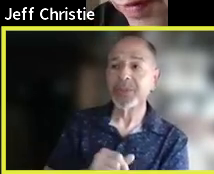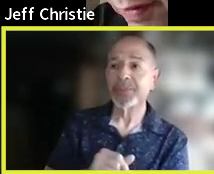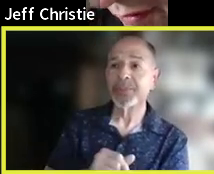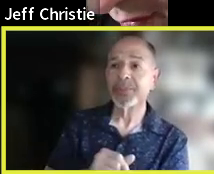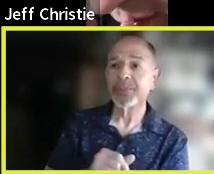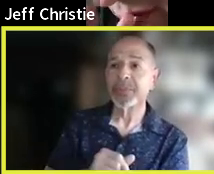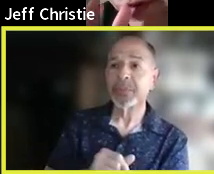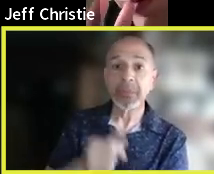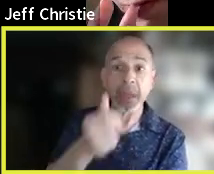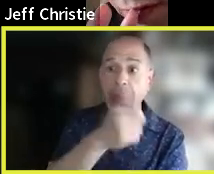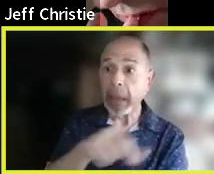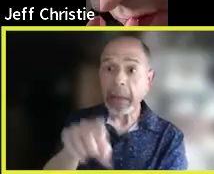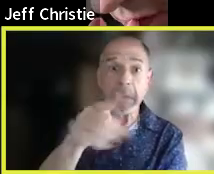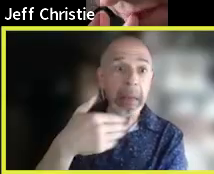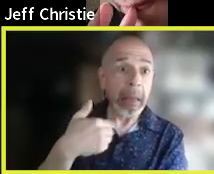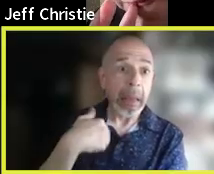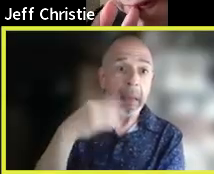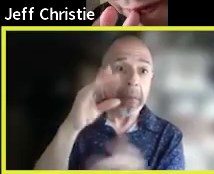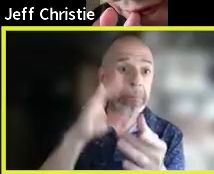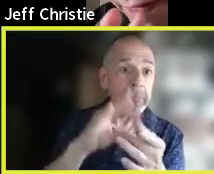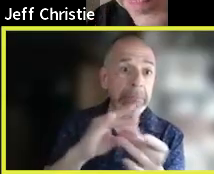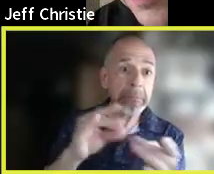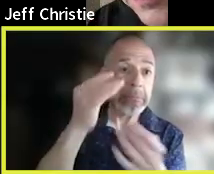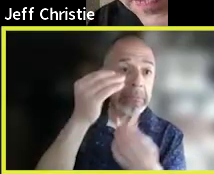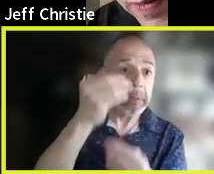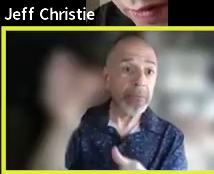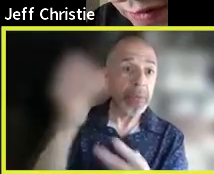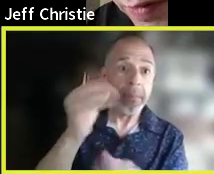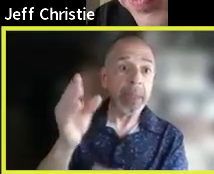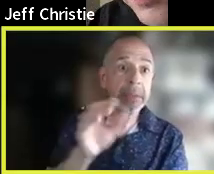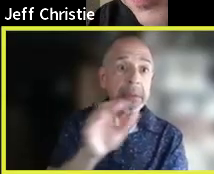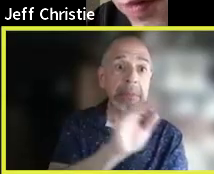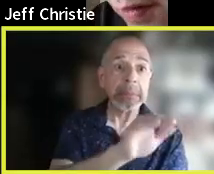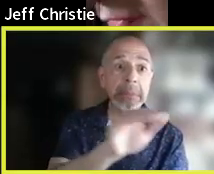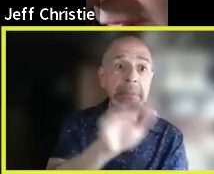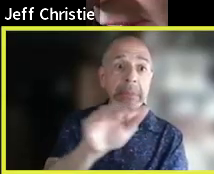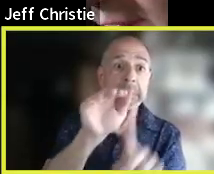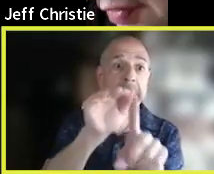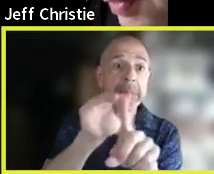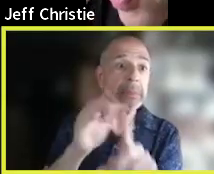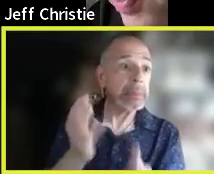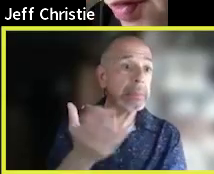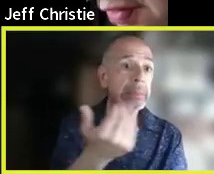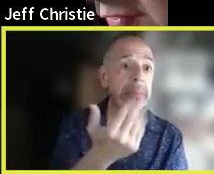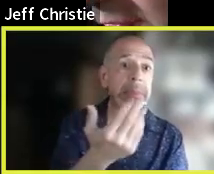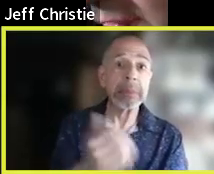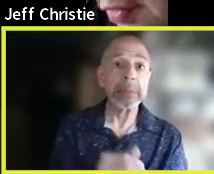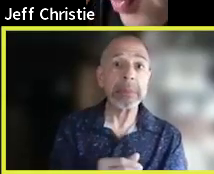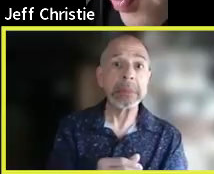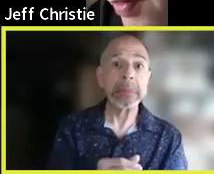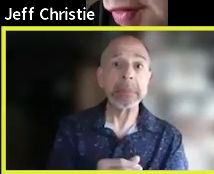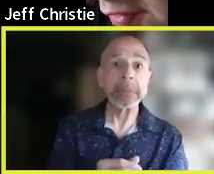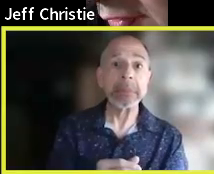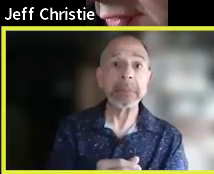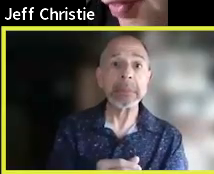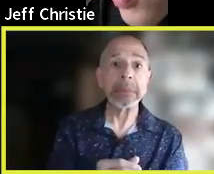have information on that? Does anybody want to speak to that? All I know, I'm not from the division, but all I know that we've heard, Jessica,